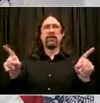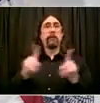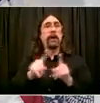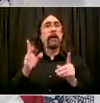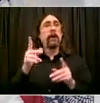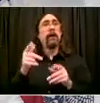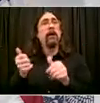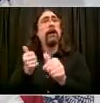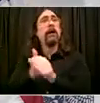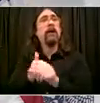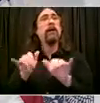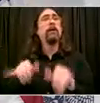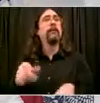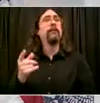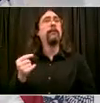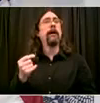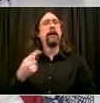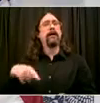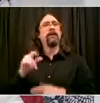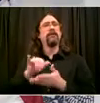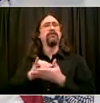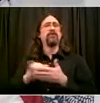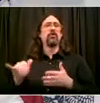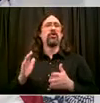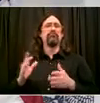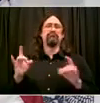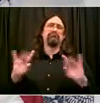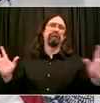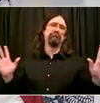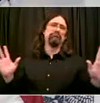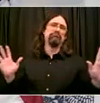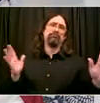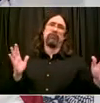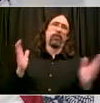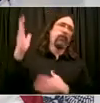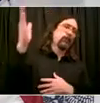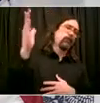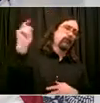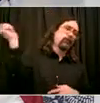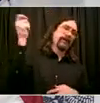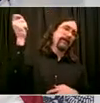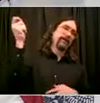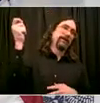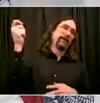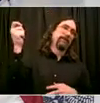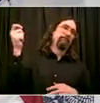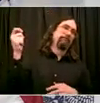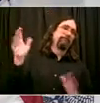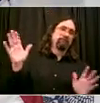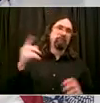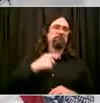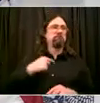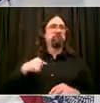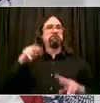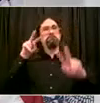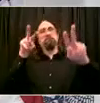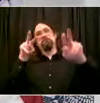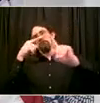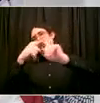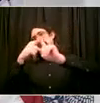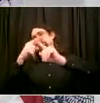you. Thank you to everyone in this city for the way you handled yesterday. You stayed off the roads. You helped out our sanitation department. You looked out for